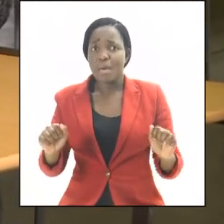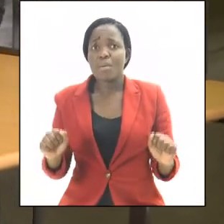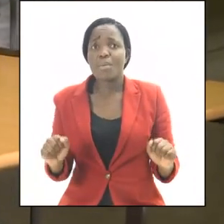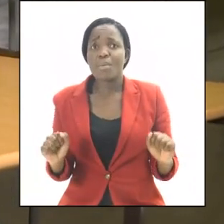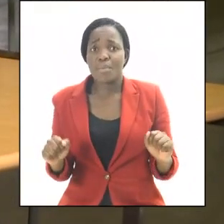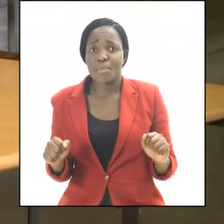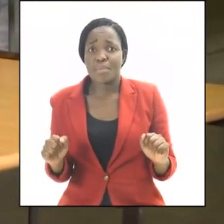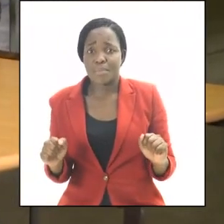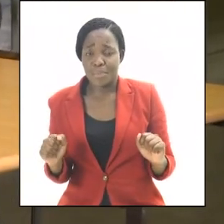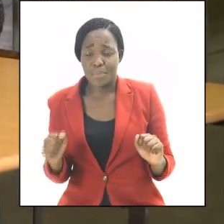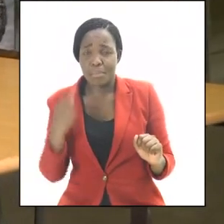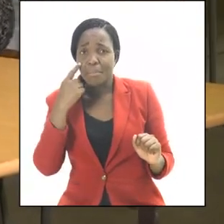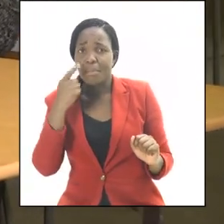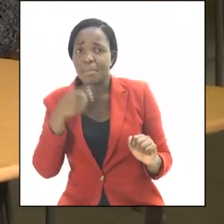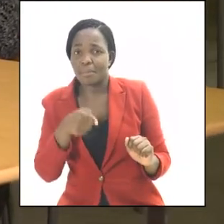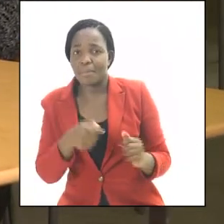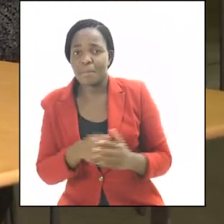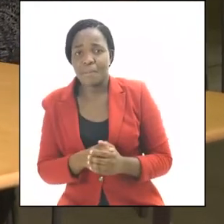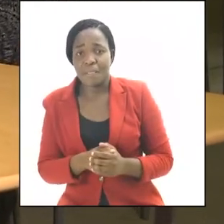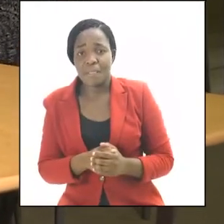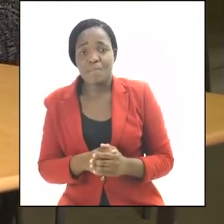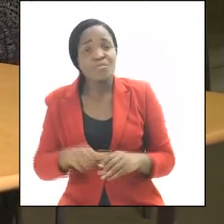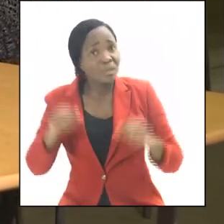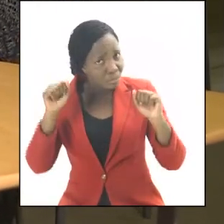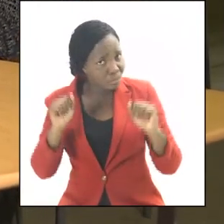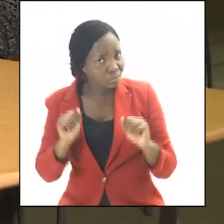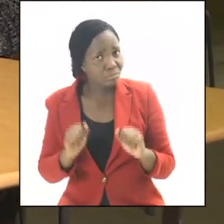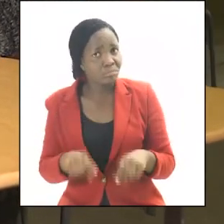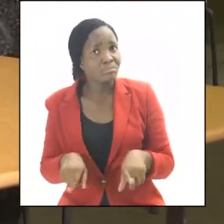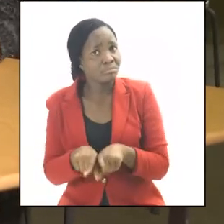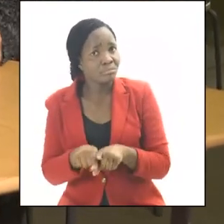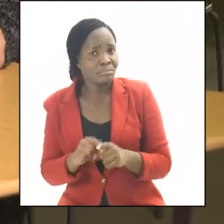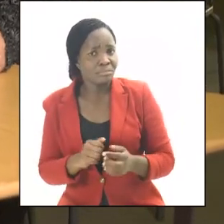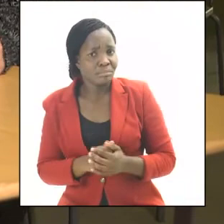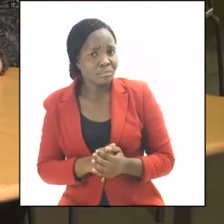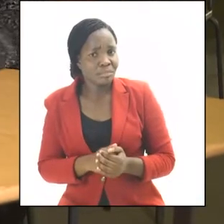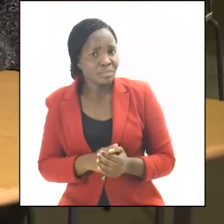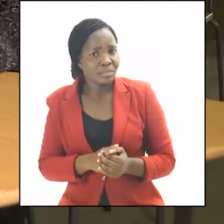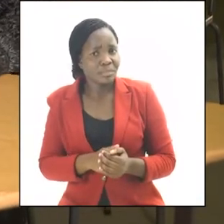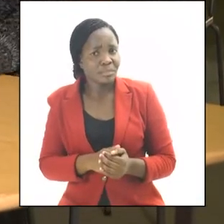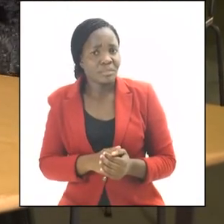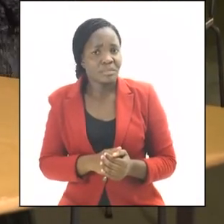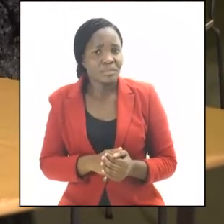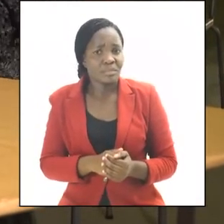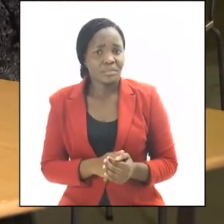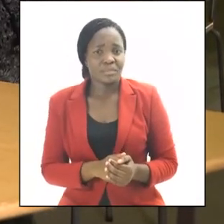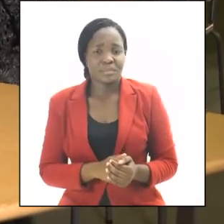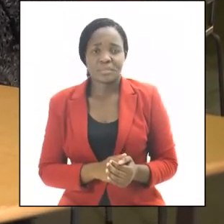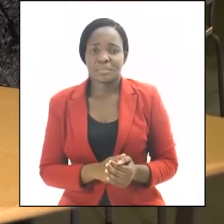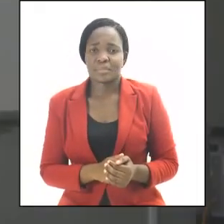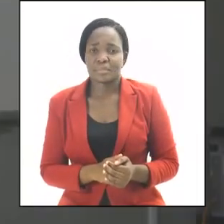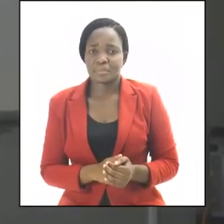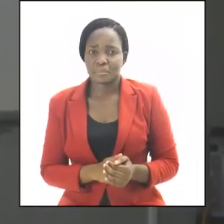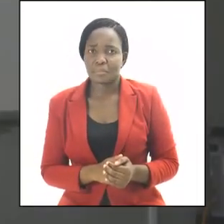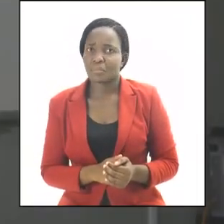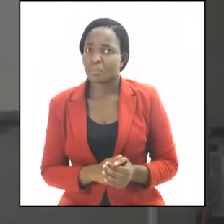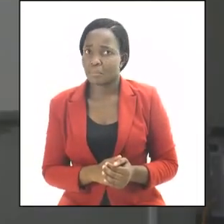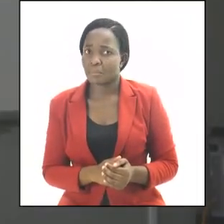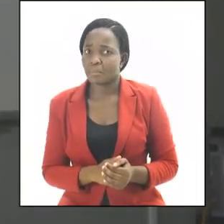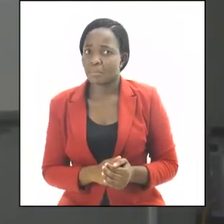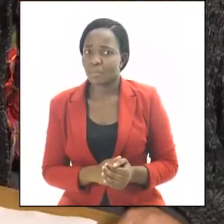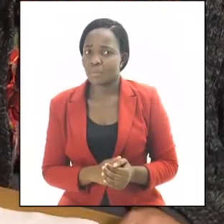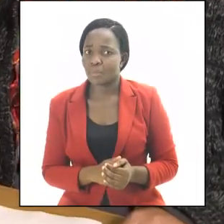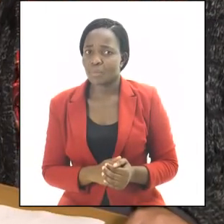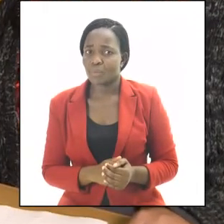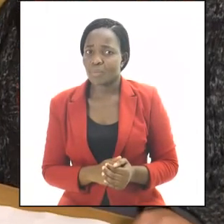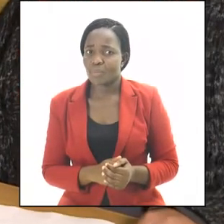Wow! Look at that! We've been working on trapeziums on a desk shaped like a trapezium. My